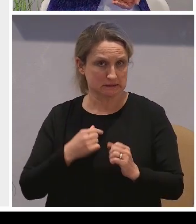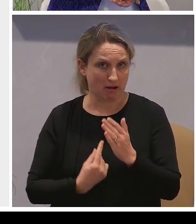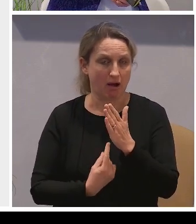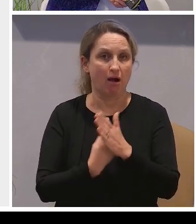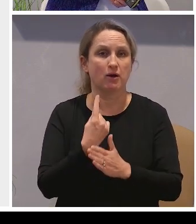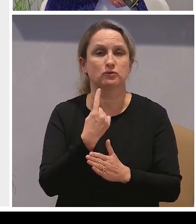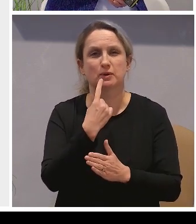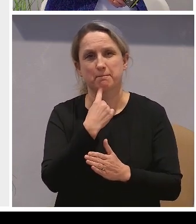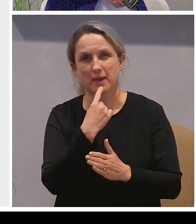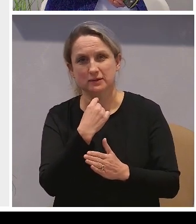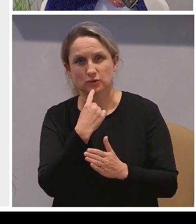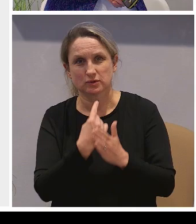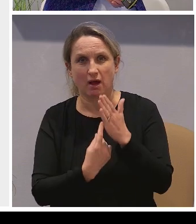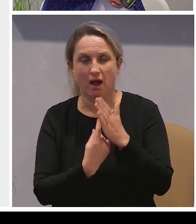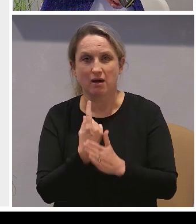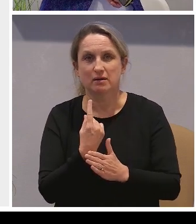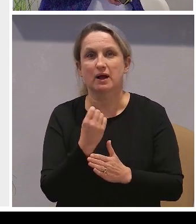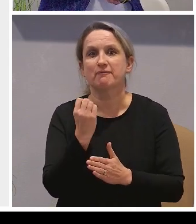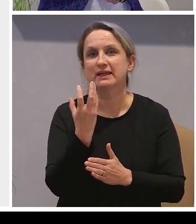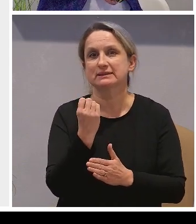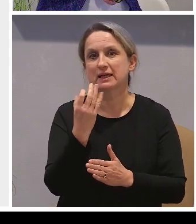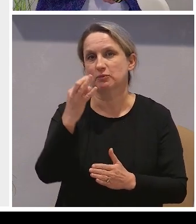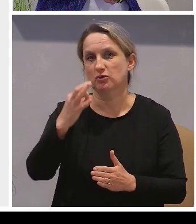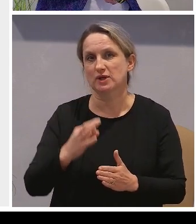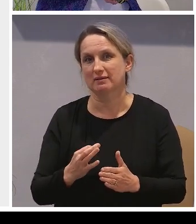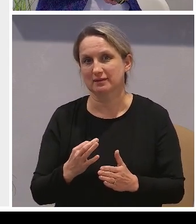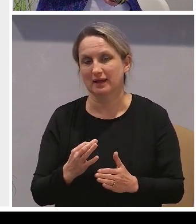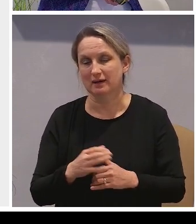15% of girls with Turner syndrome